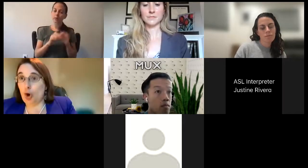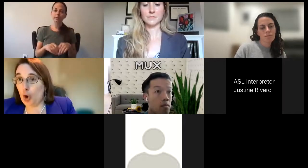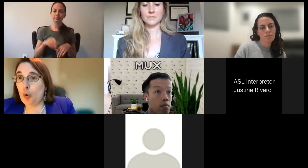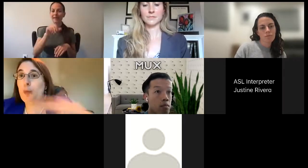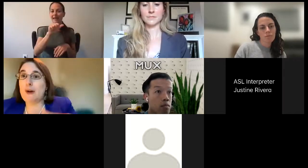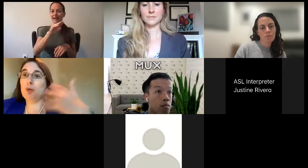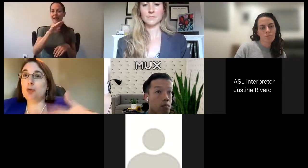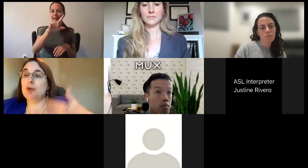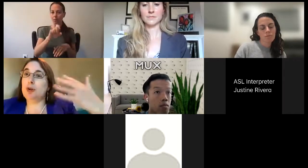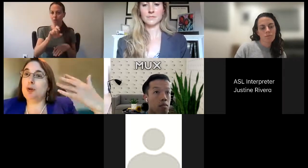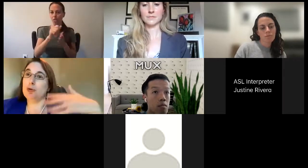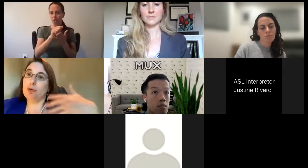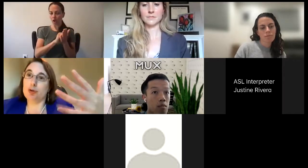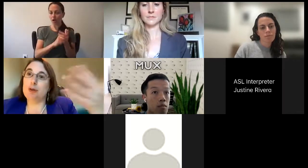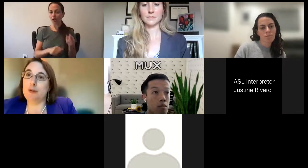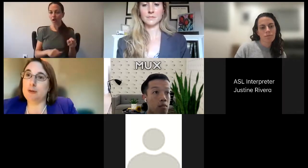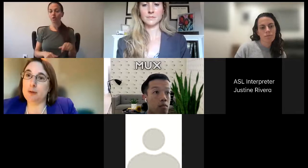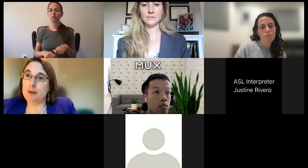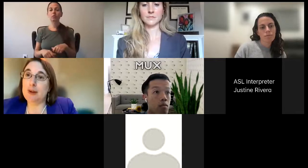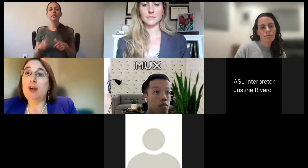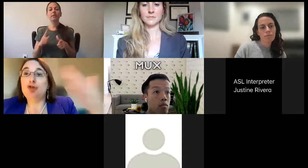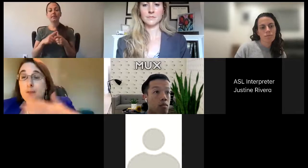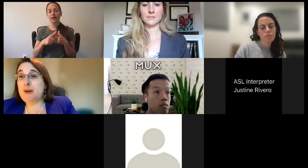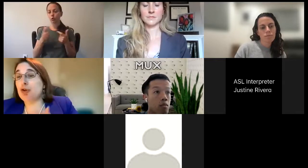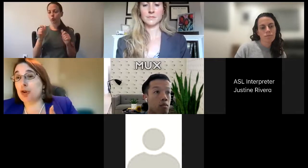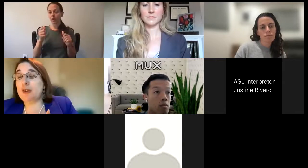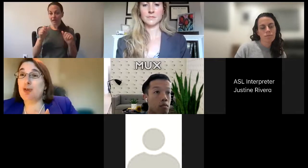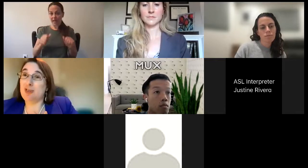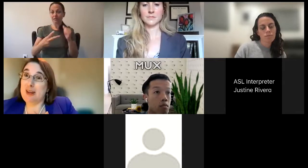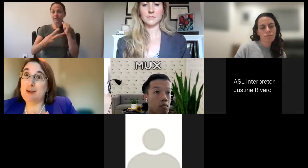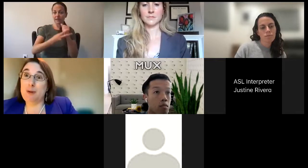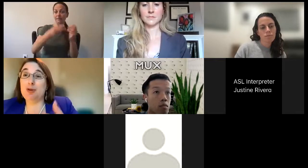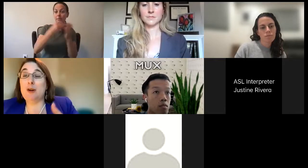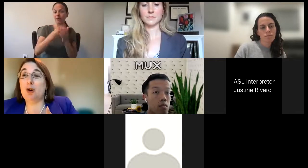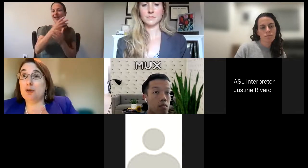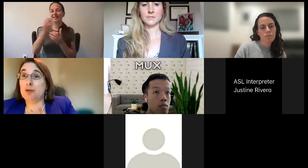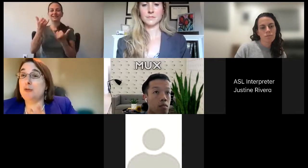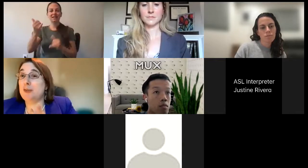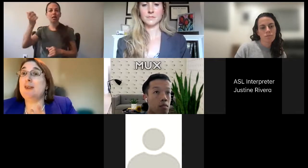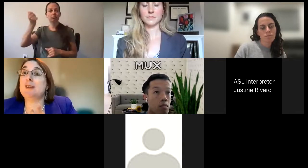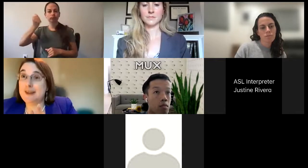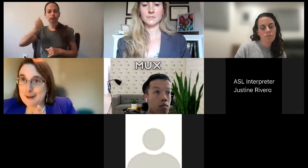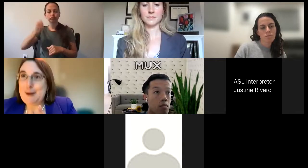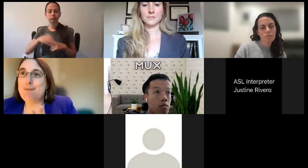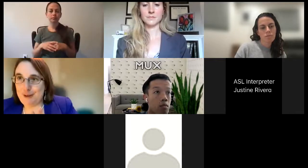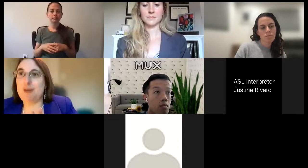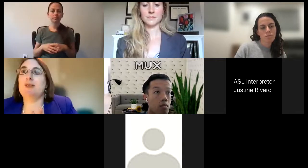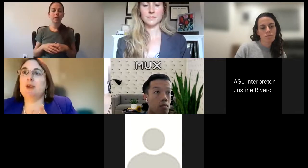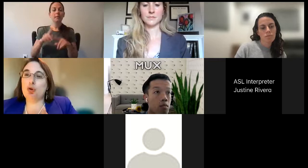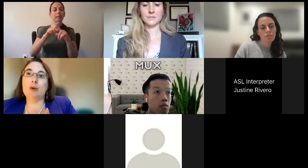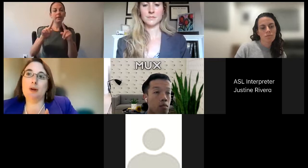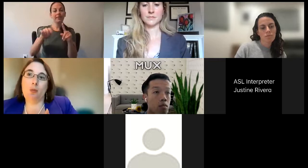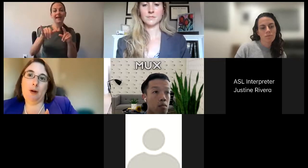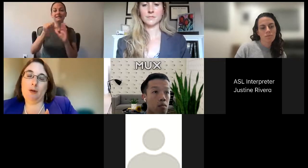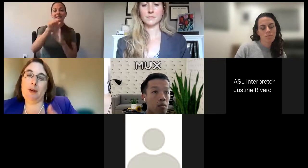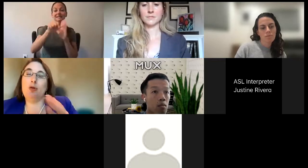for your home without losing your Social Security disabilities. Just make sure you look into your state to make sure they also, if there's any state benefits that you